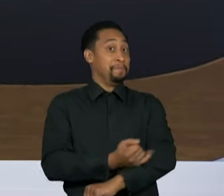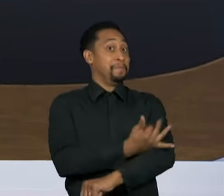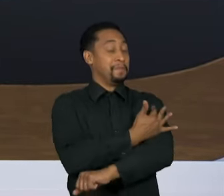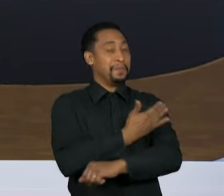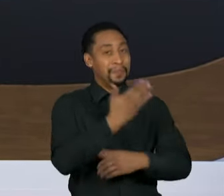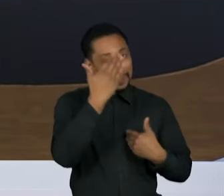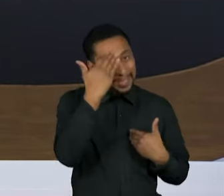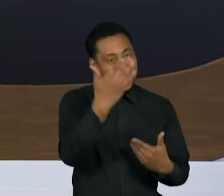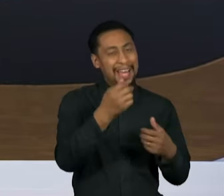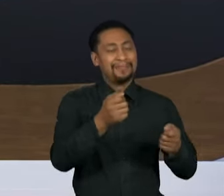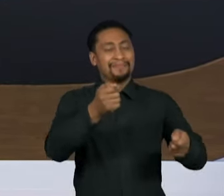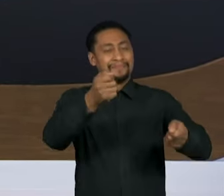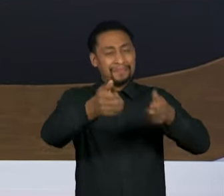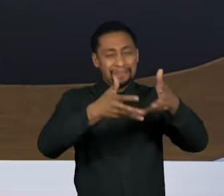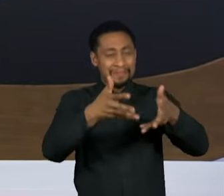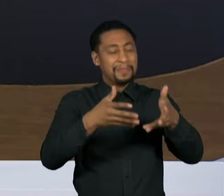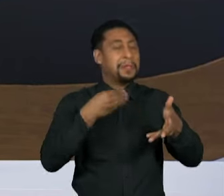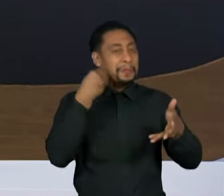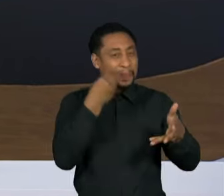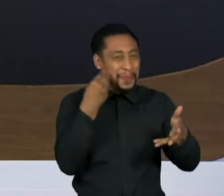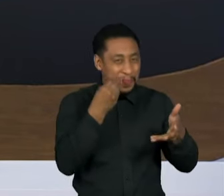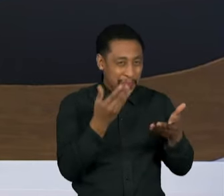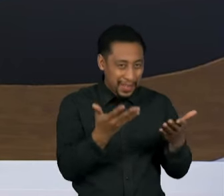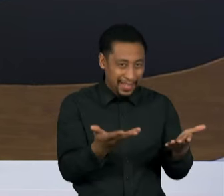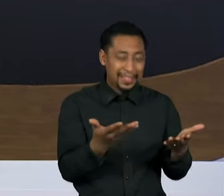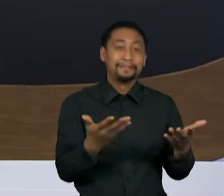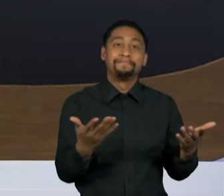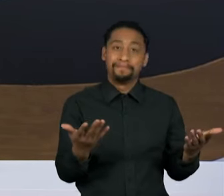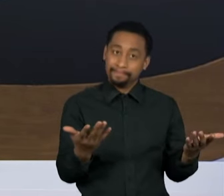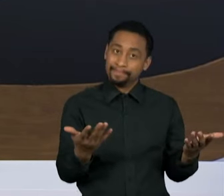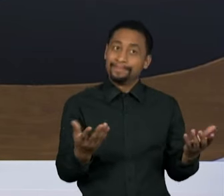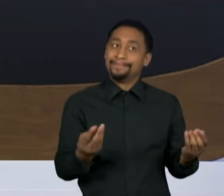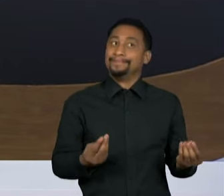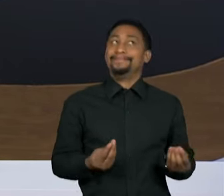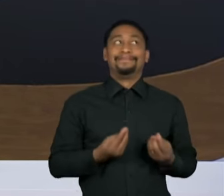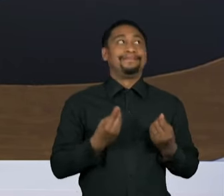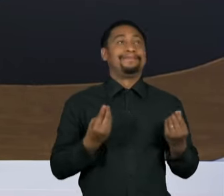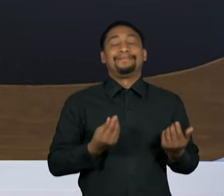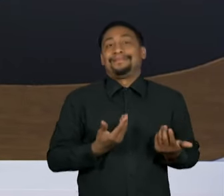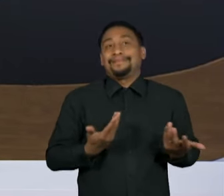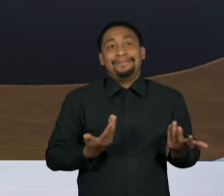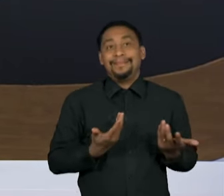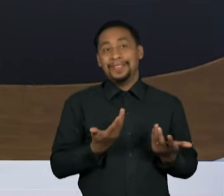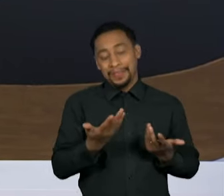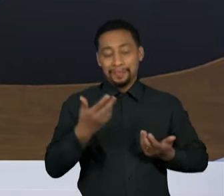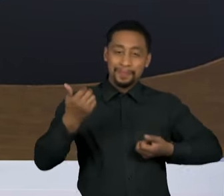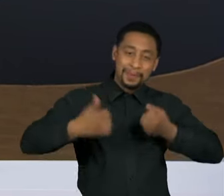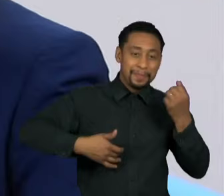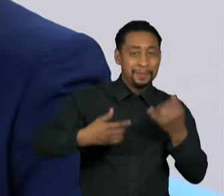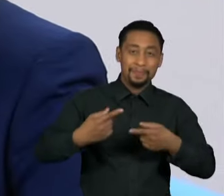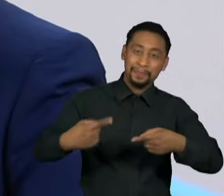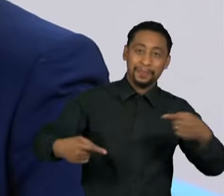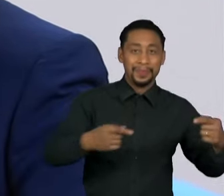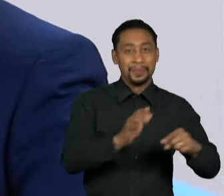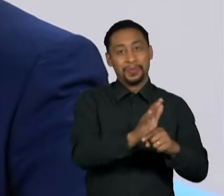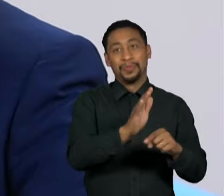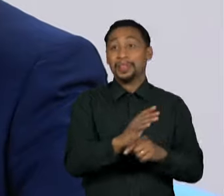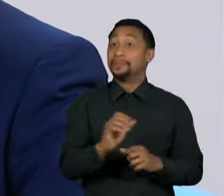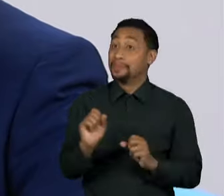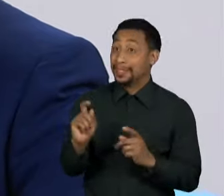dividir com a gente a sua experiência e a sua grande contribuição para o debate público. Thank